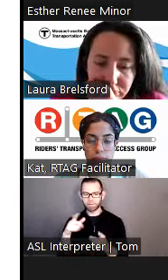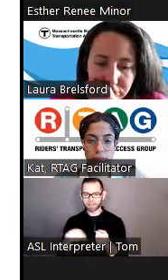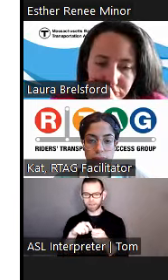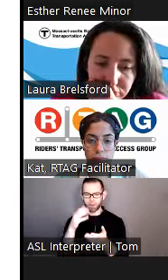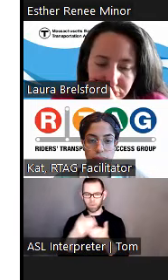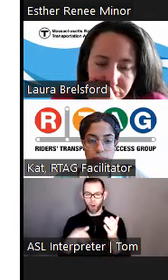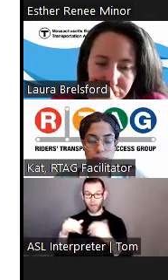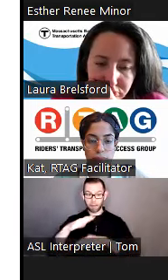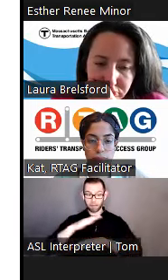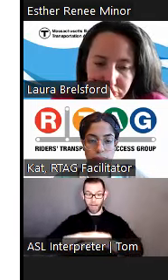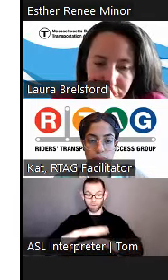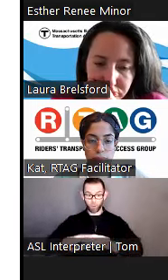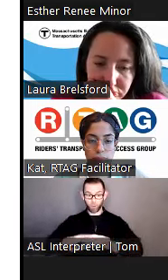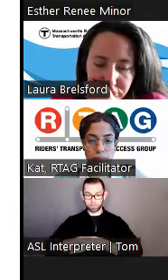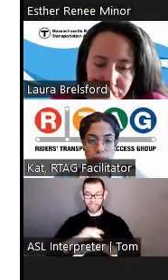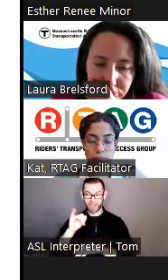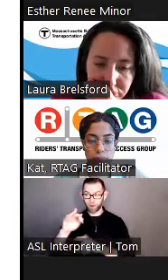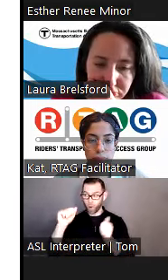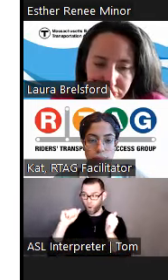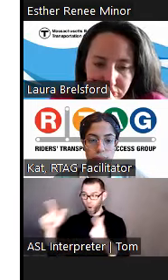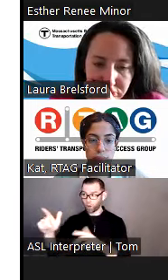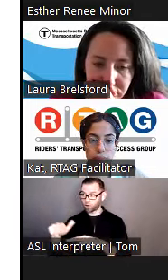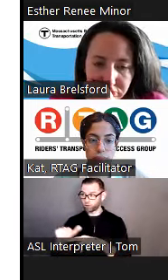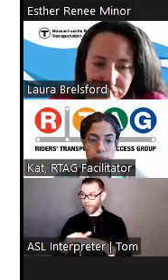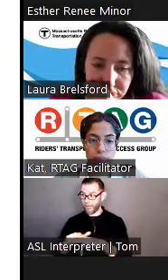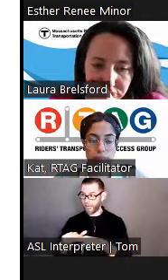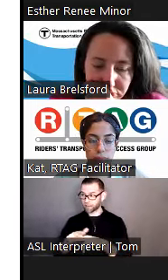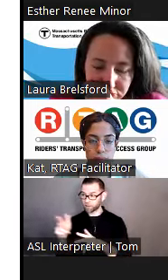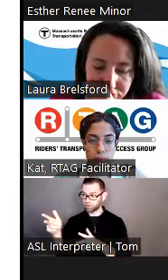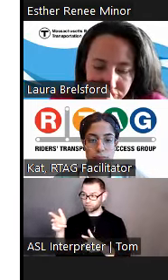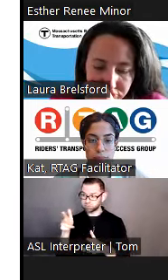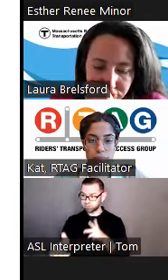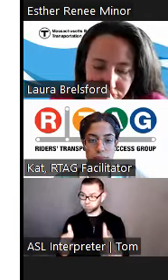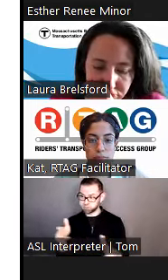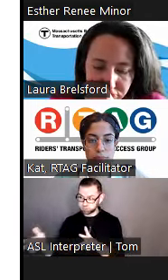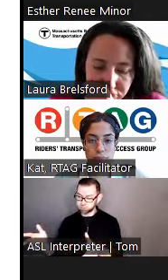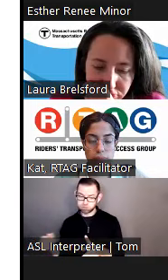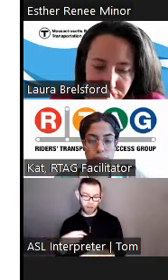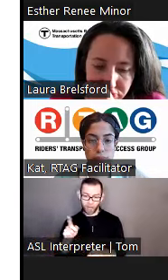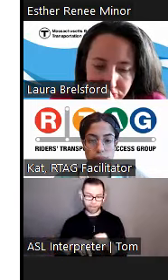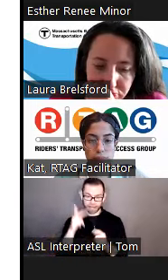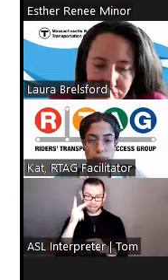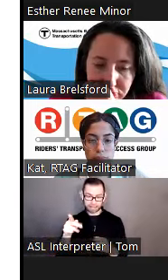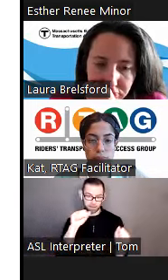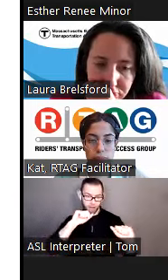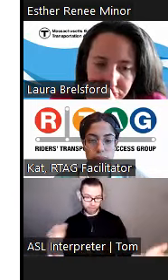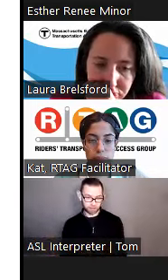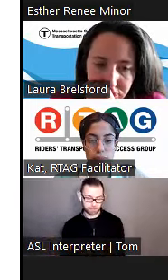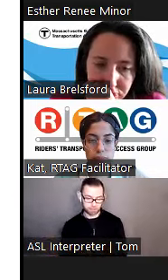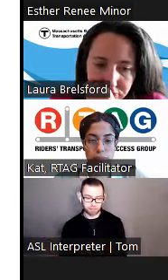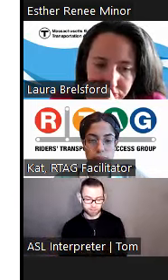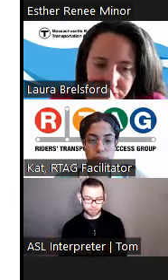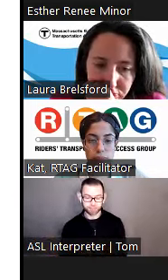if all the trains are in, you cannot see on that platform. I know I can't. And there's lighting